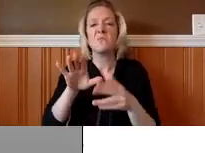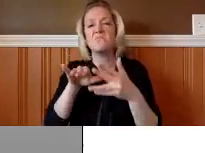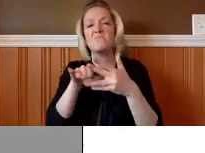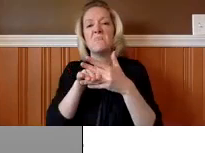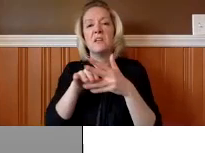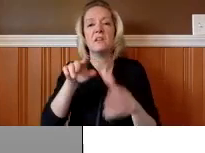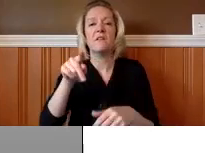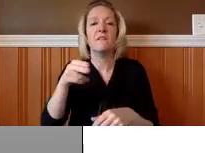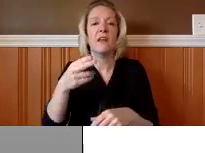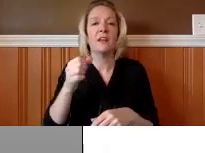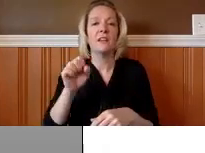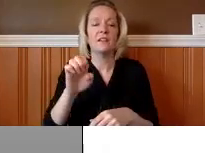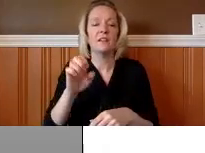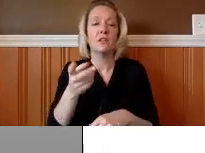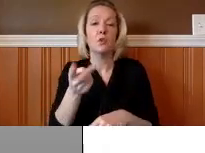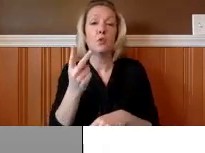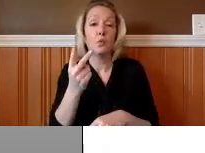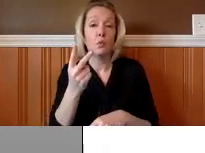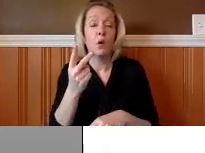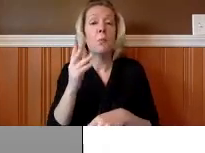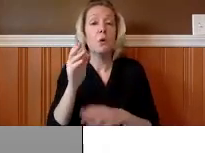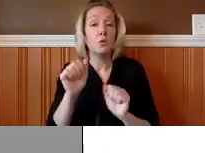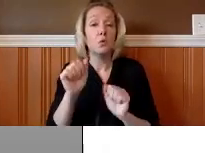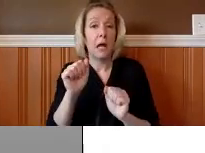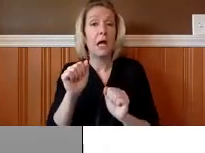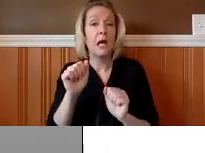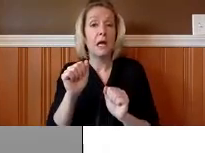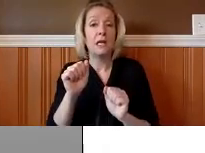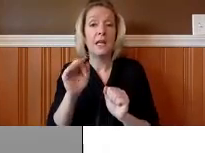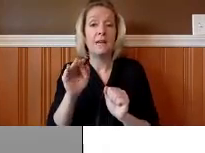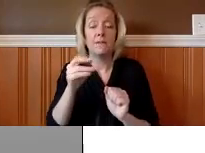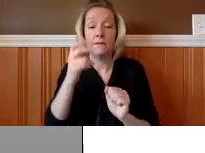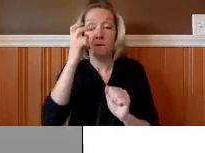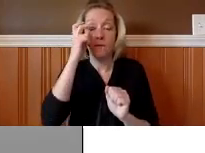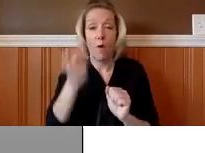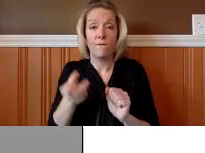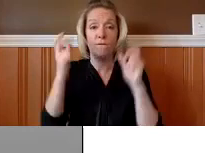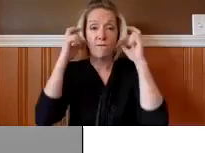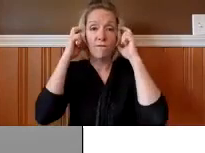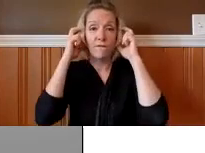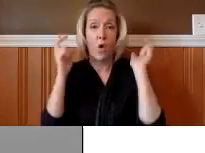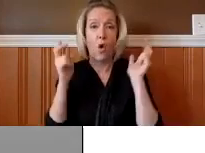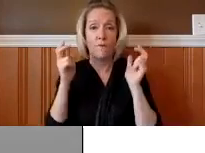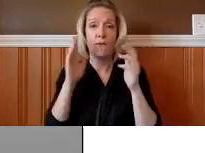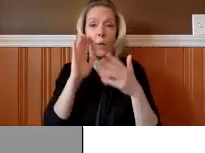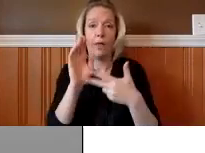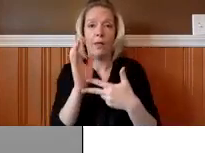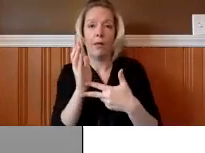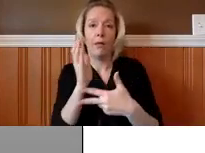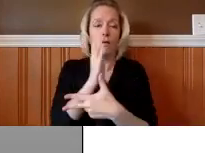this, but we can make Mr. Potato Head a low phase 2 by just taking away some of his body parts. That will keep him